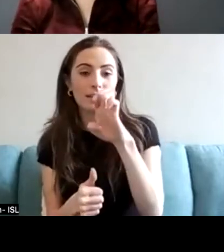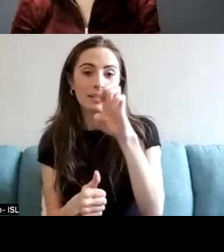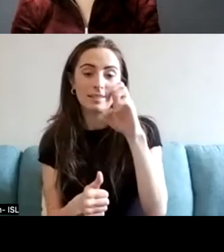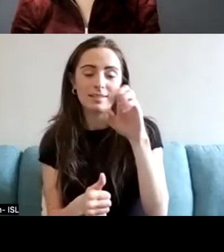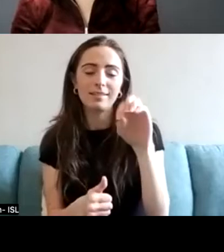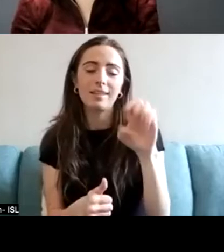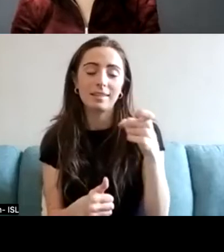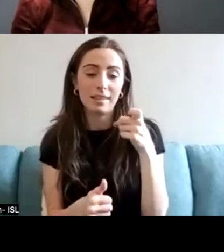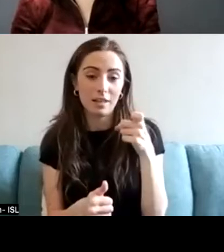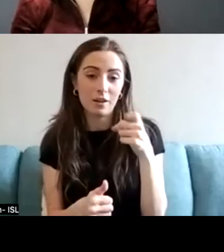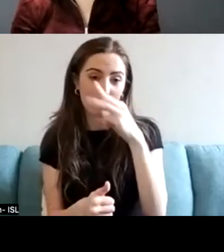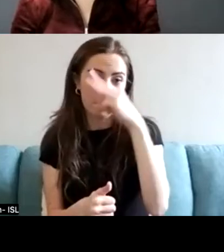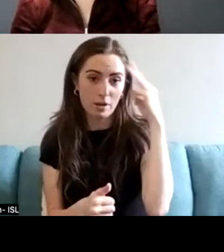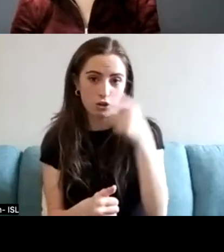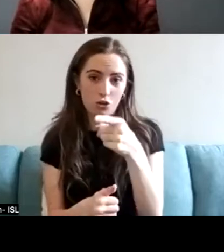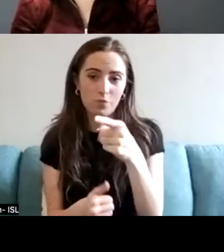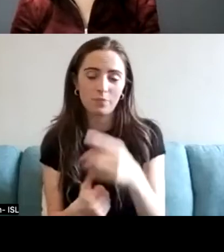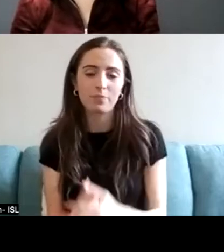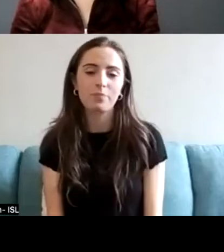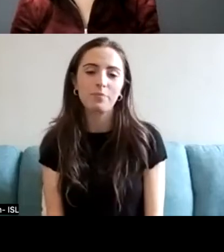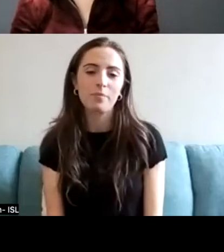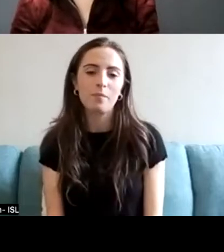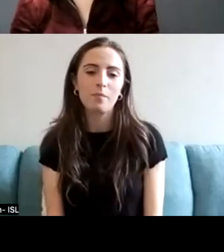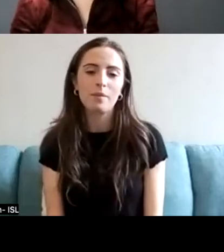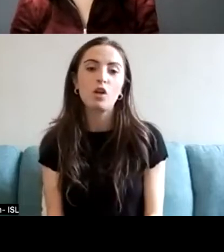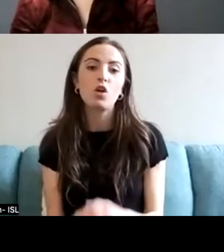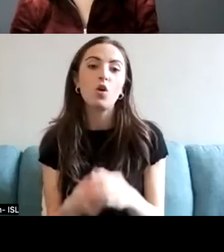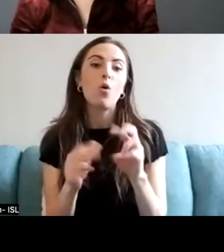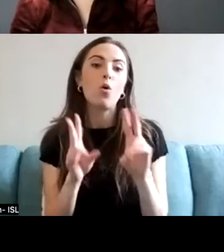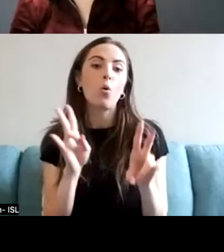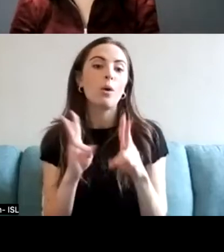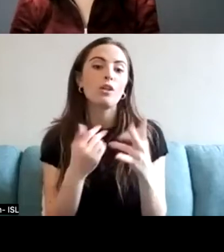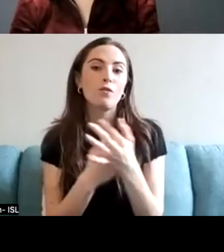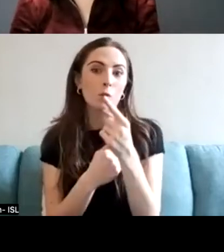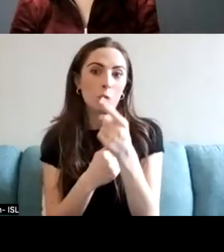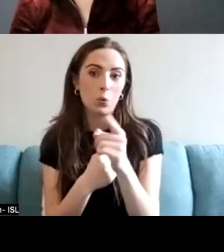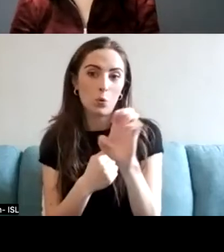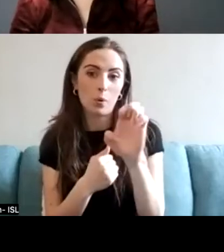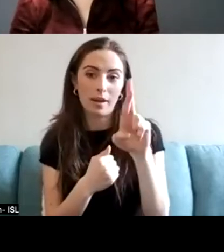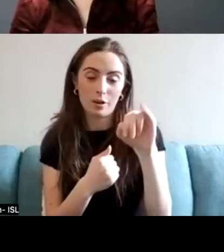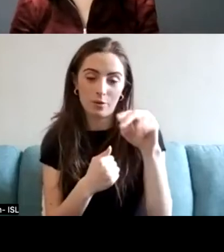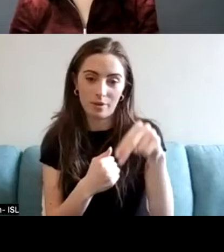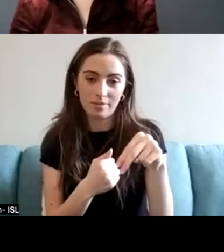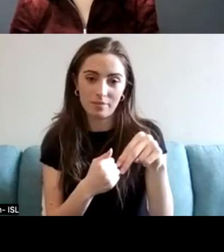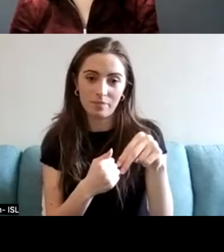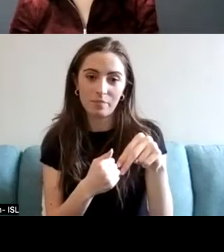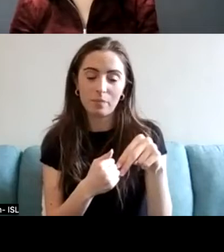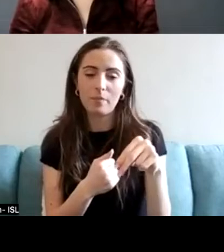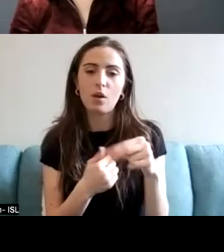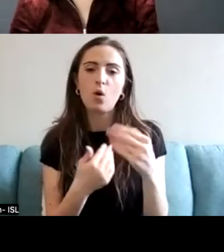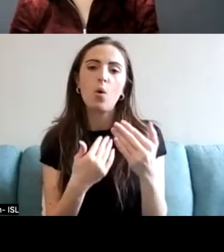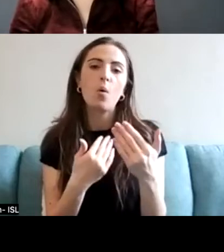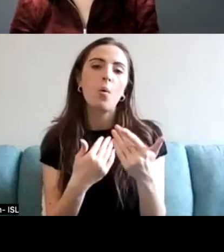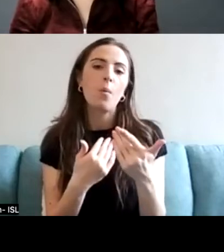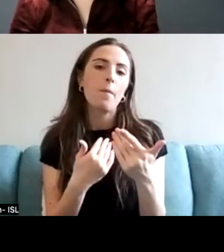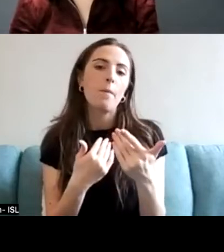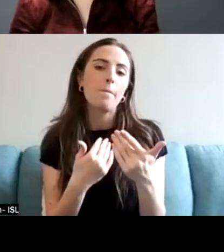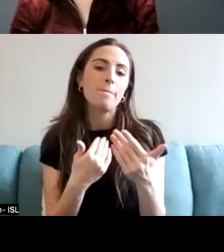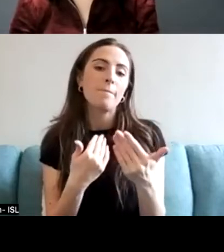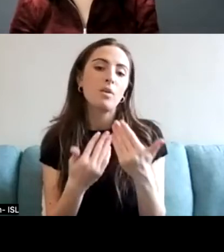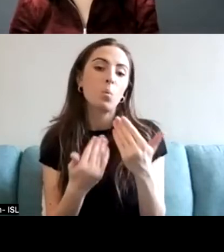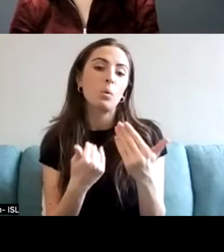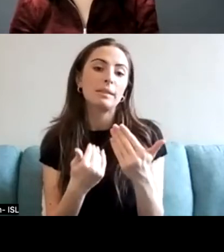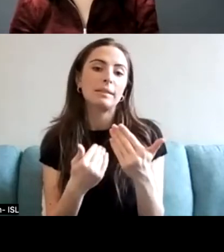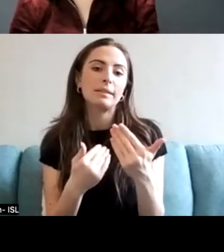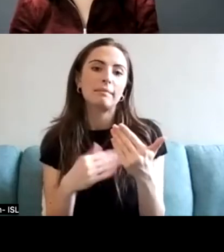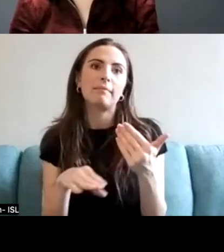today. I suppose the next question I might ask you, Erin, if you don't mind, is what has been the impact for you on your professional